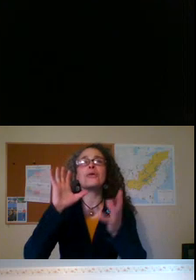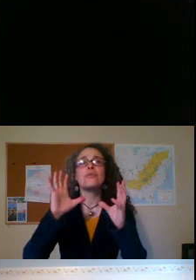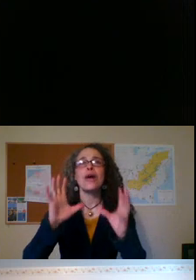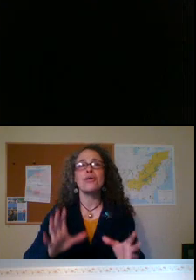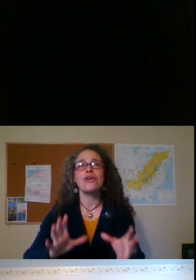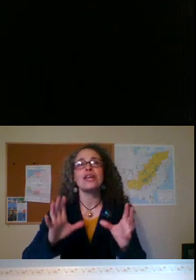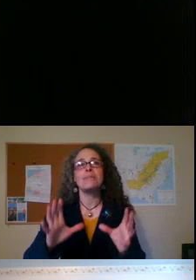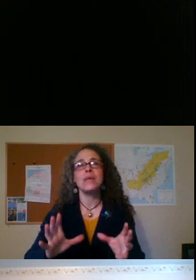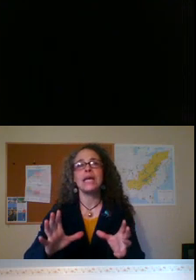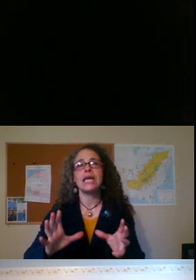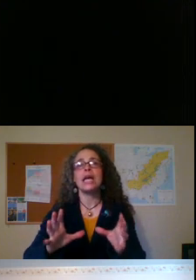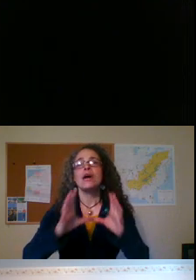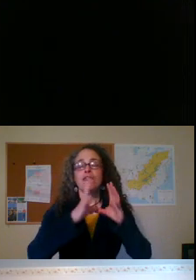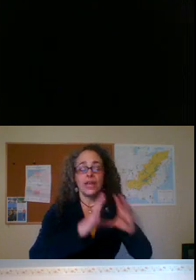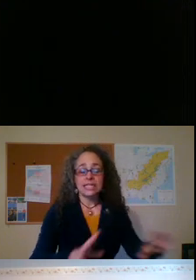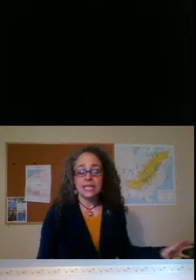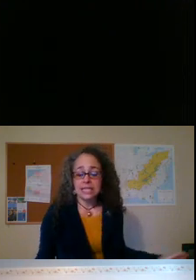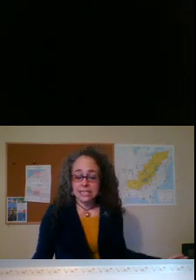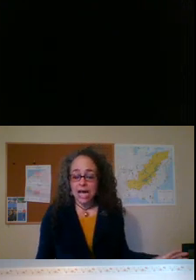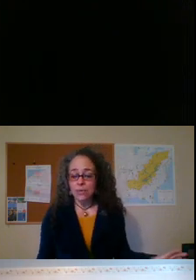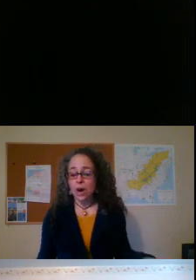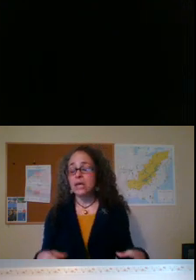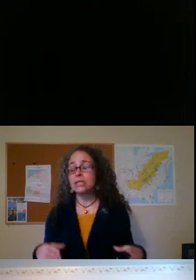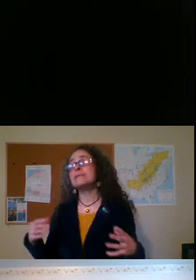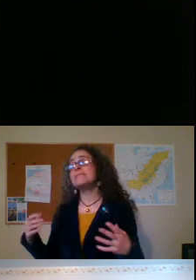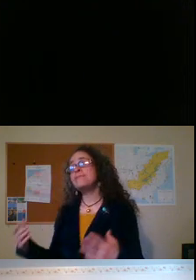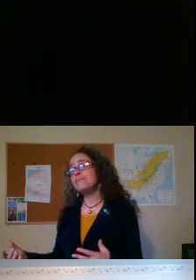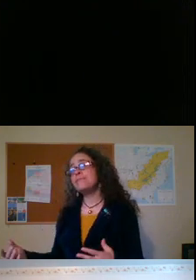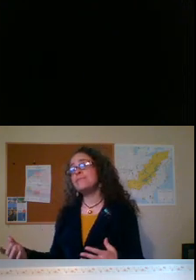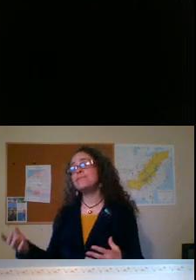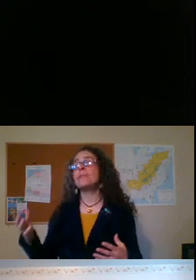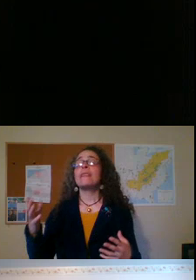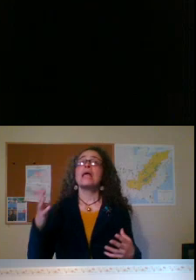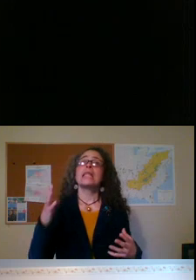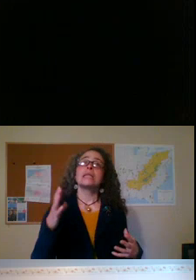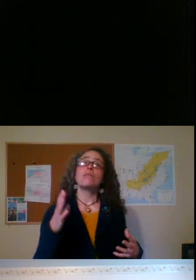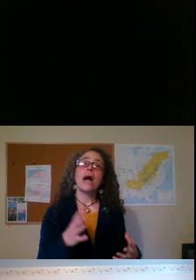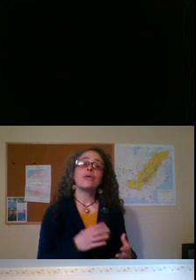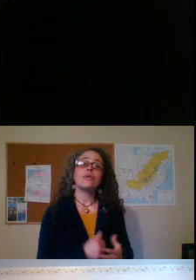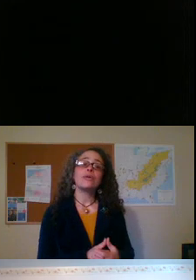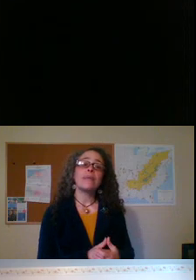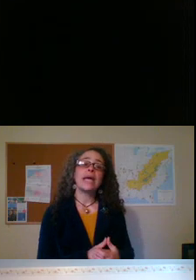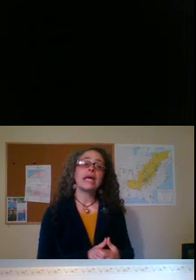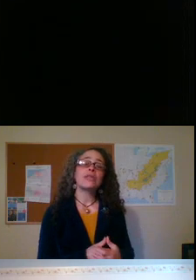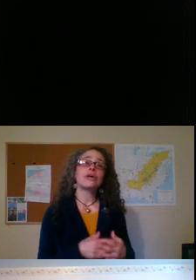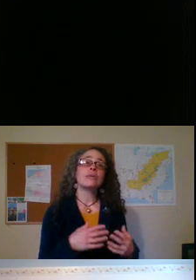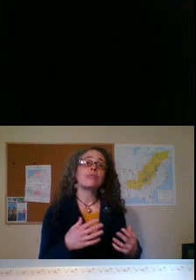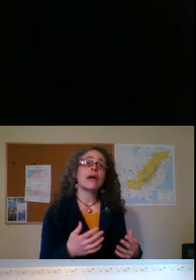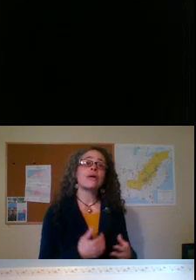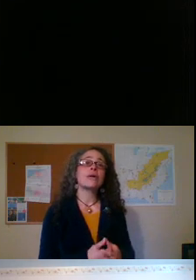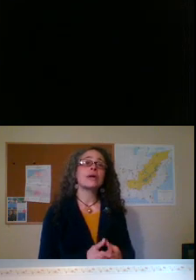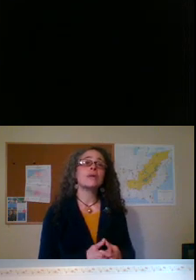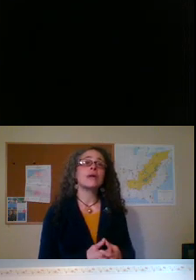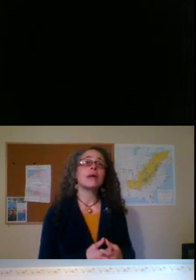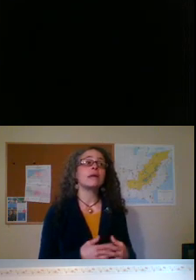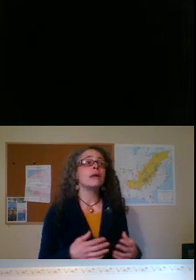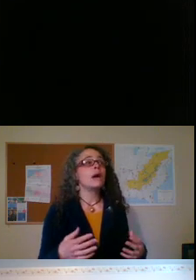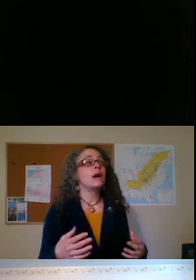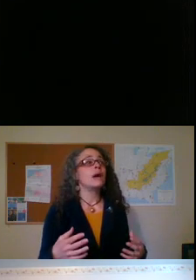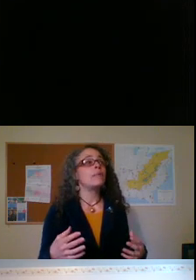of your priority being fixing the sidewalks, why don't you make the